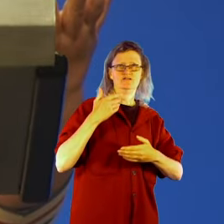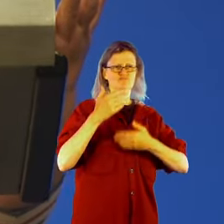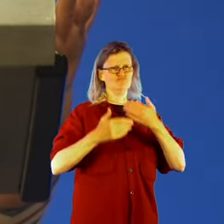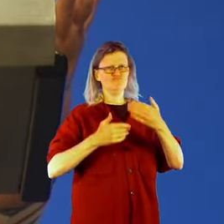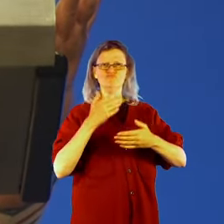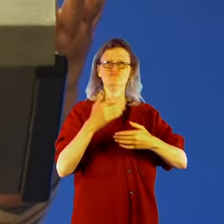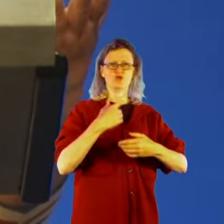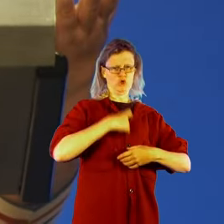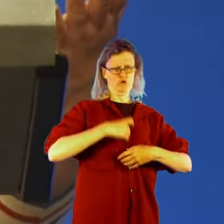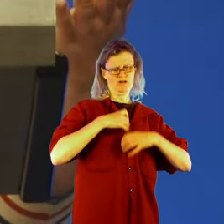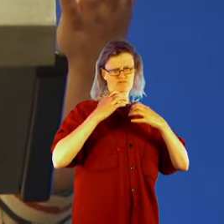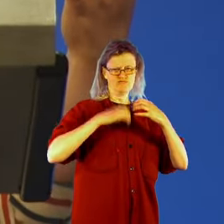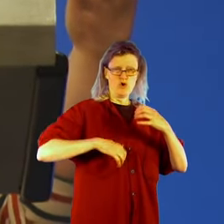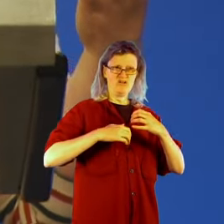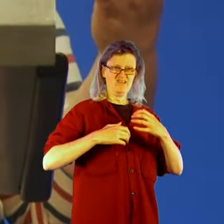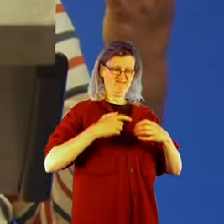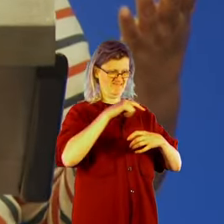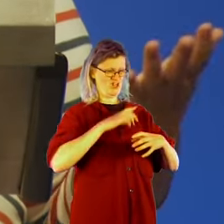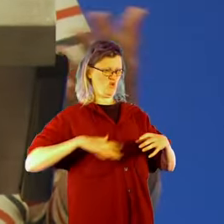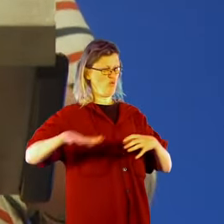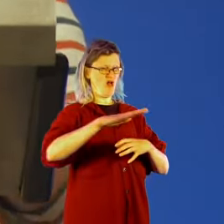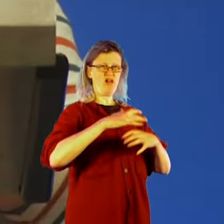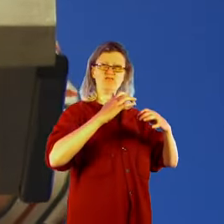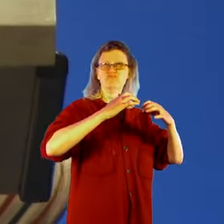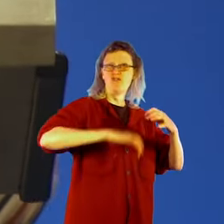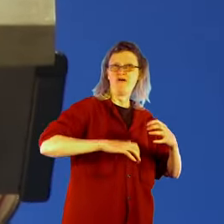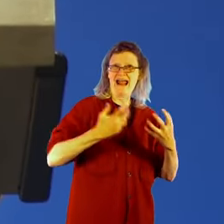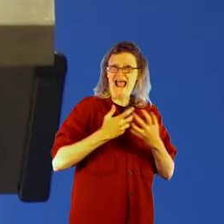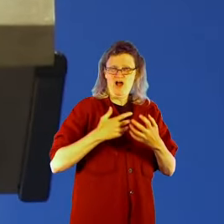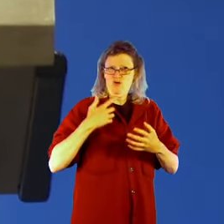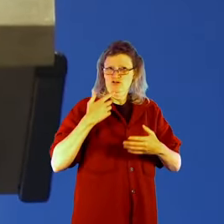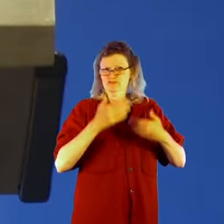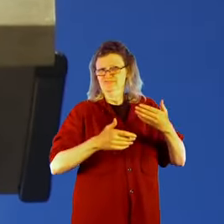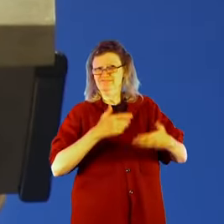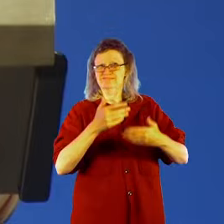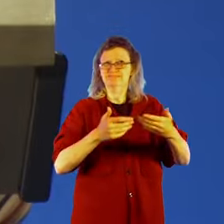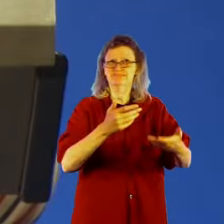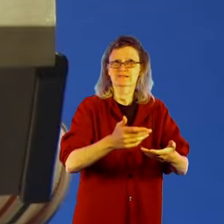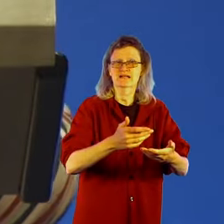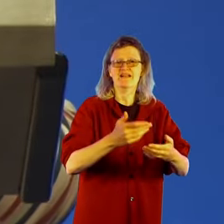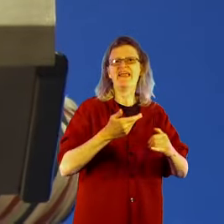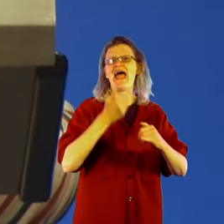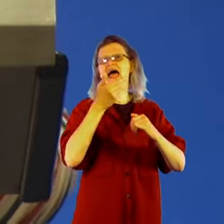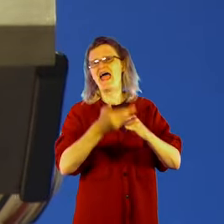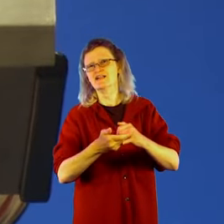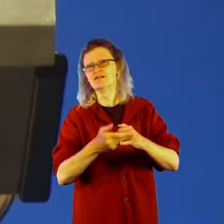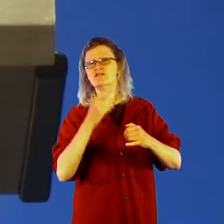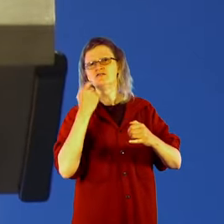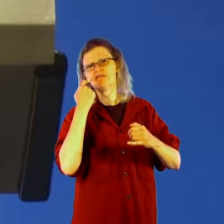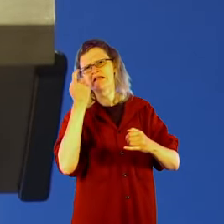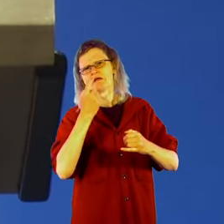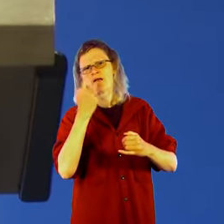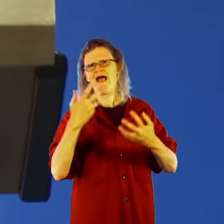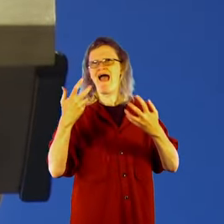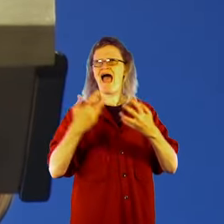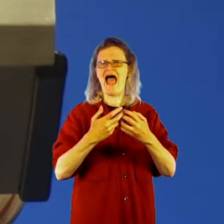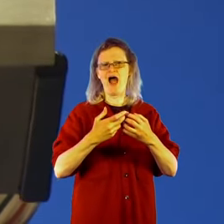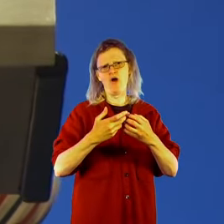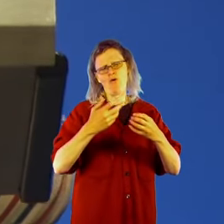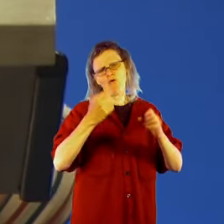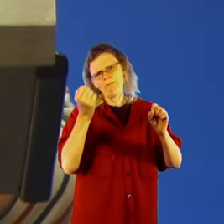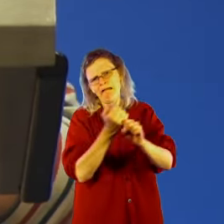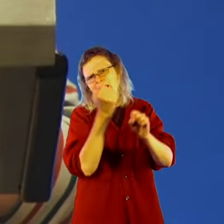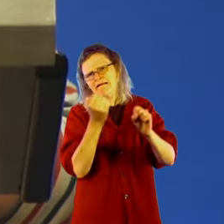broken world, before briefly coming on at the end to think about how we are being mended and will